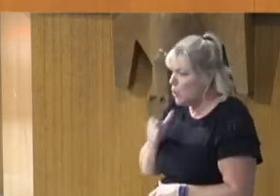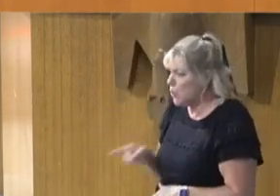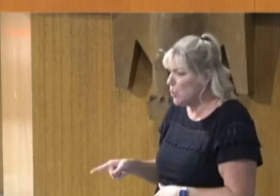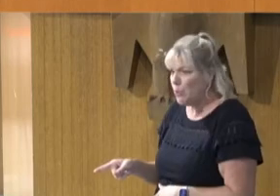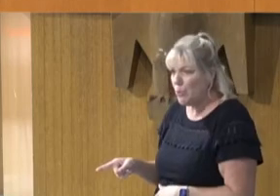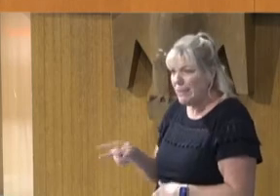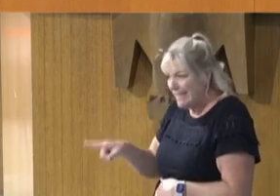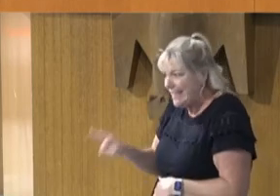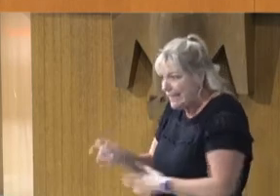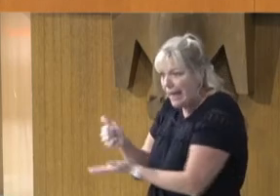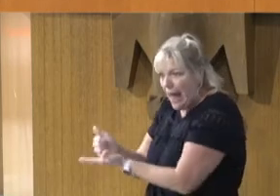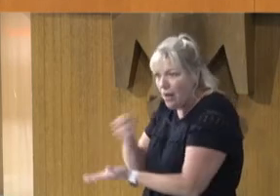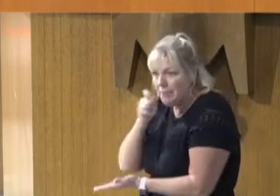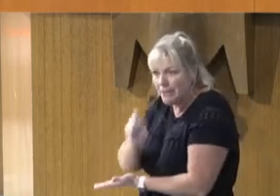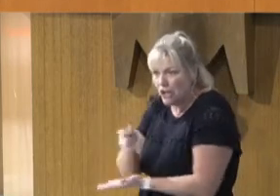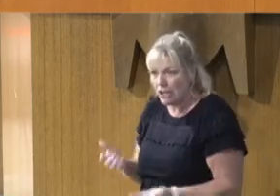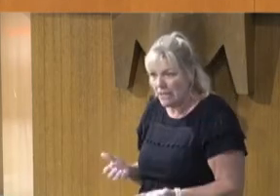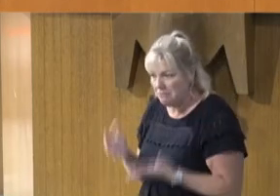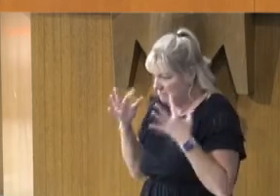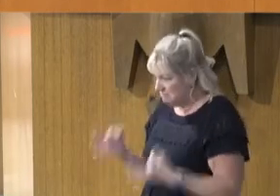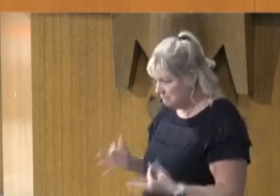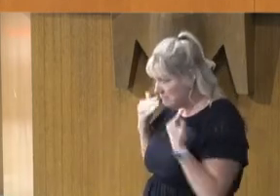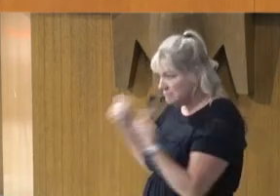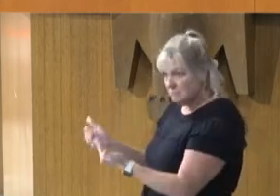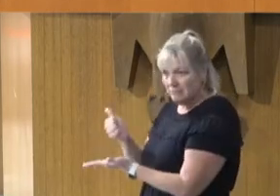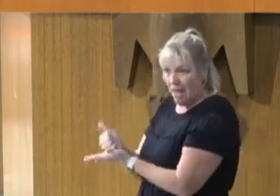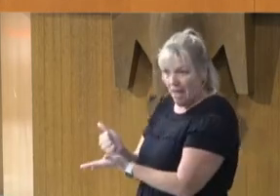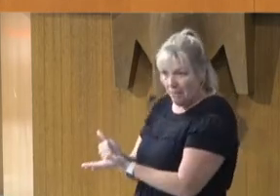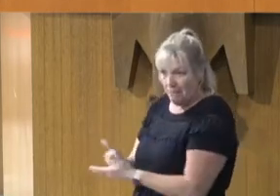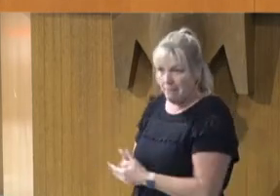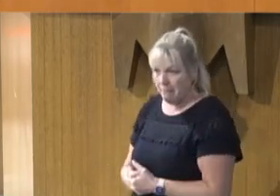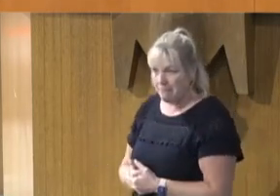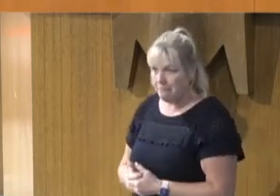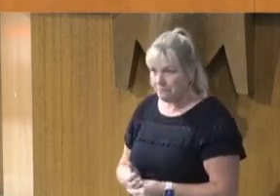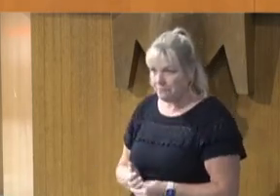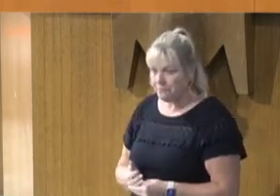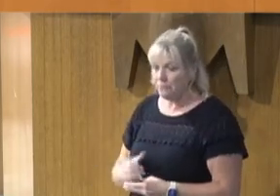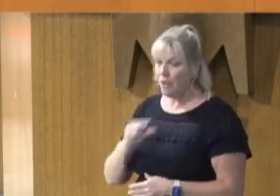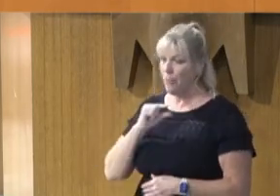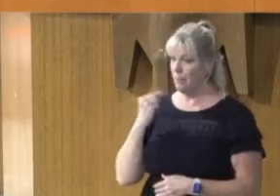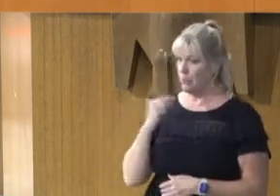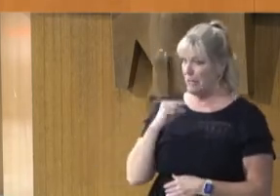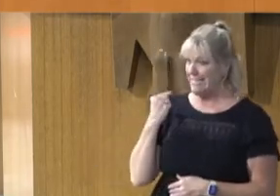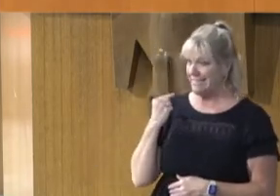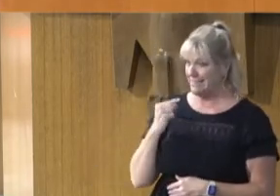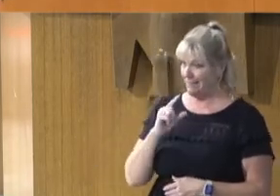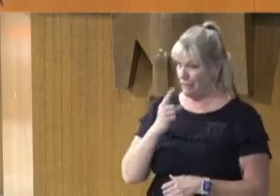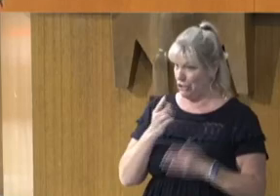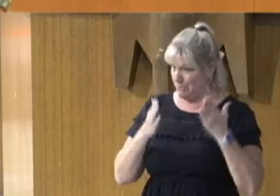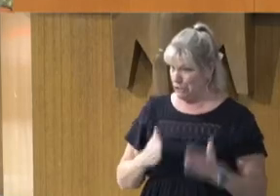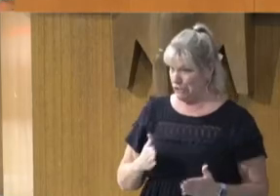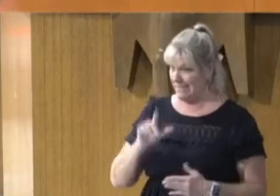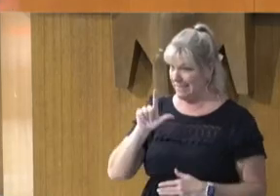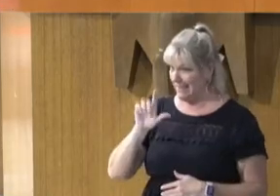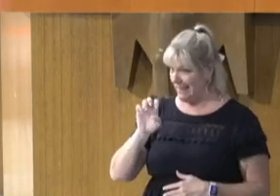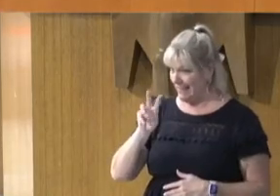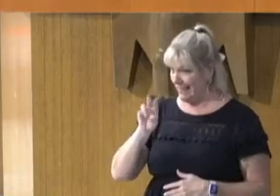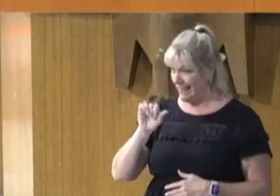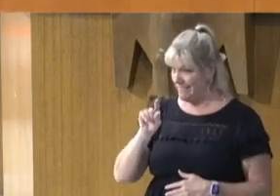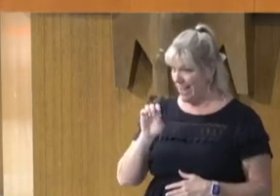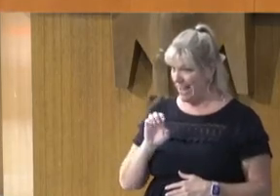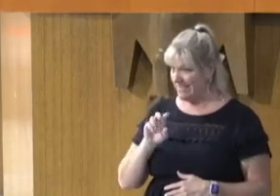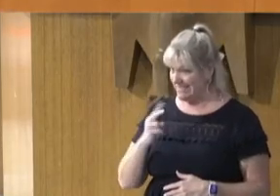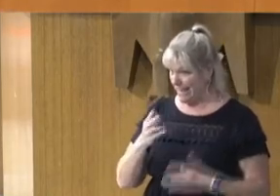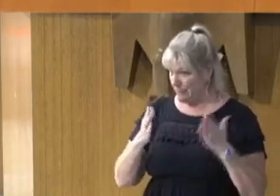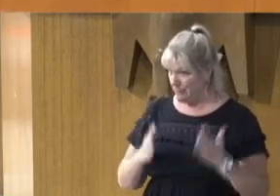desperate situation and decided to help. The priest and the Levite, on the other hand, considered the situation